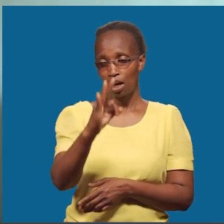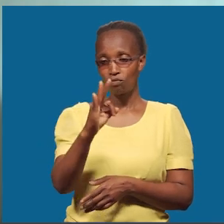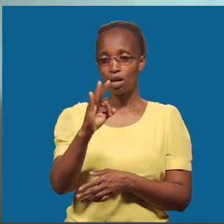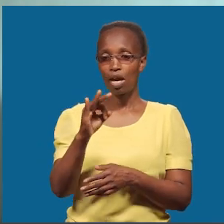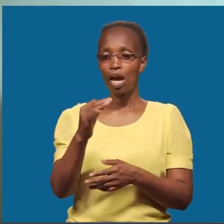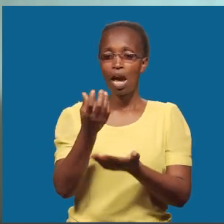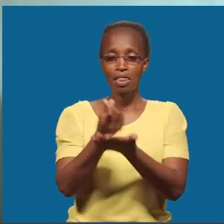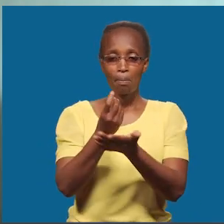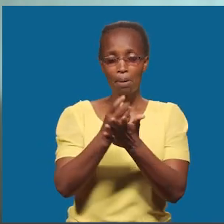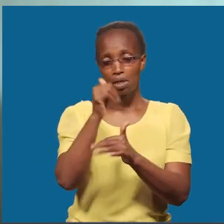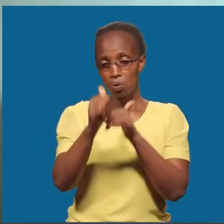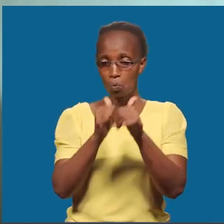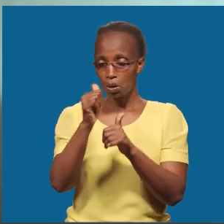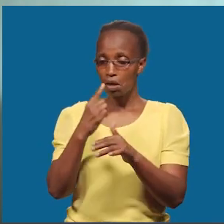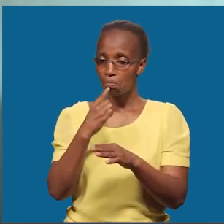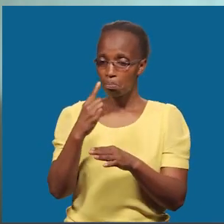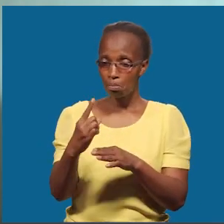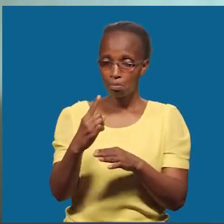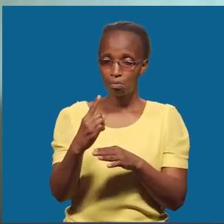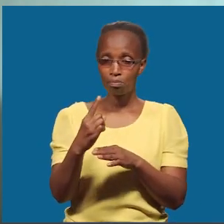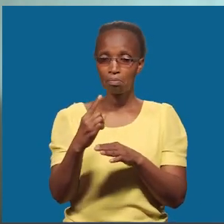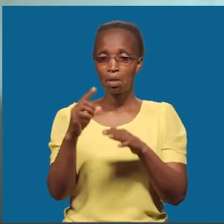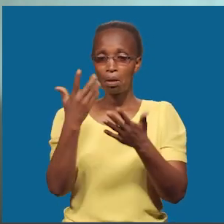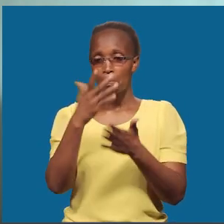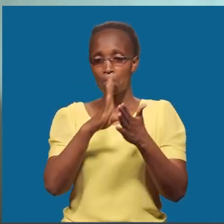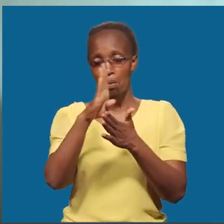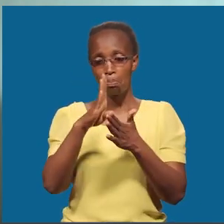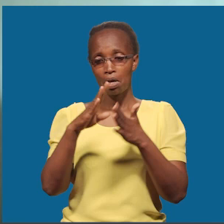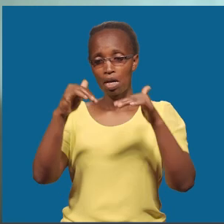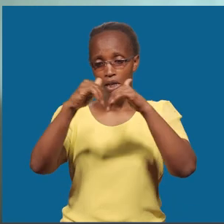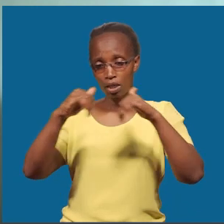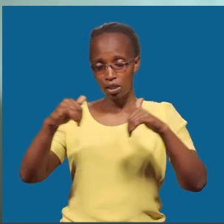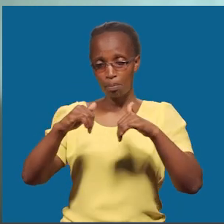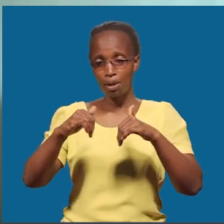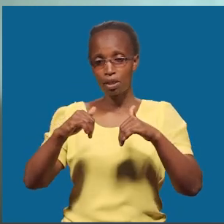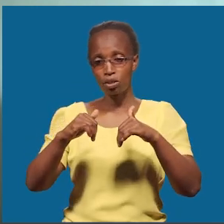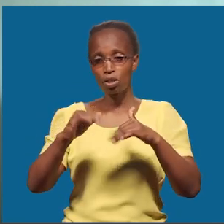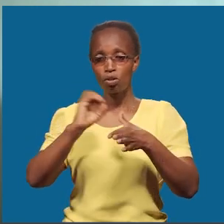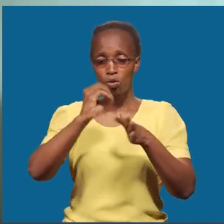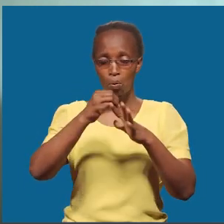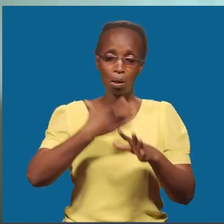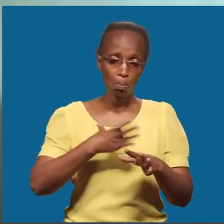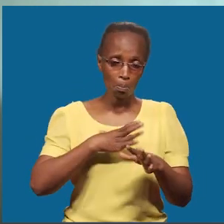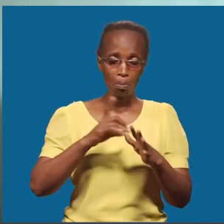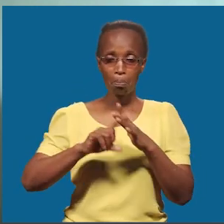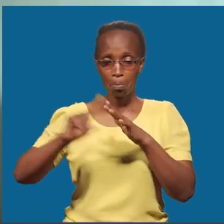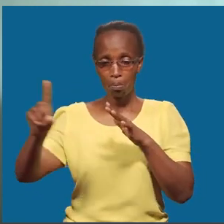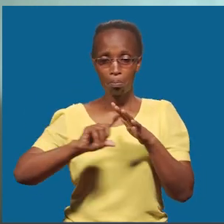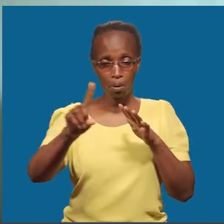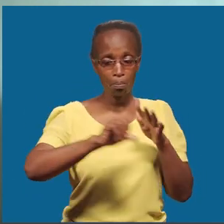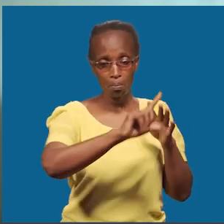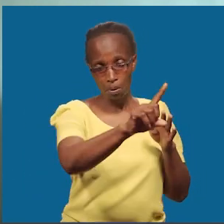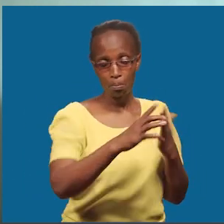you have heard there, but the one you have mentioned of maybe isolation, separation, the people